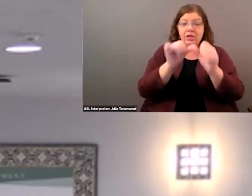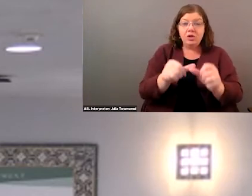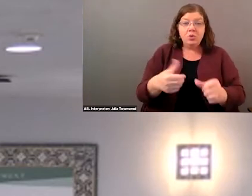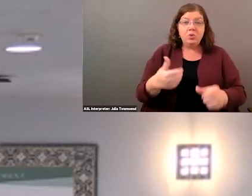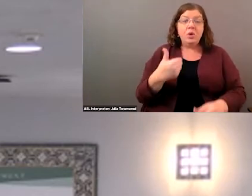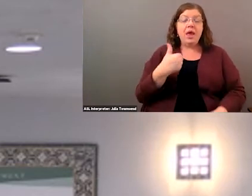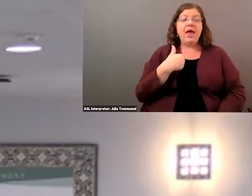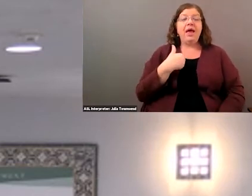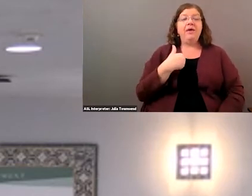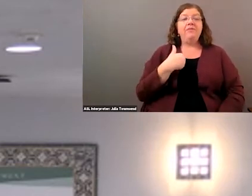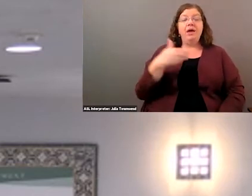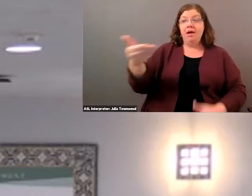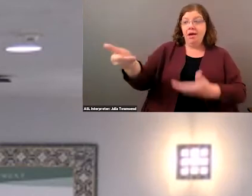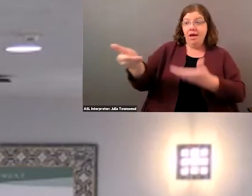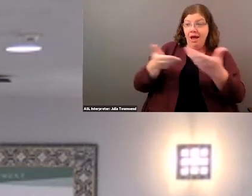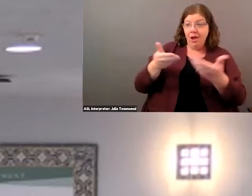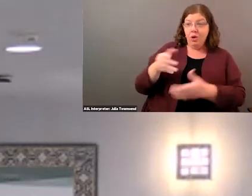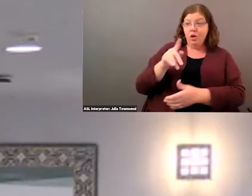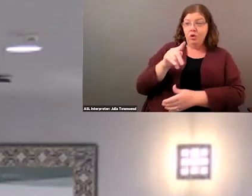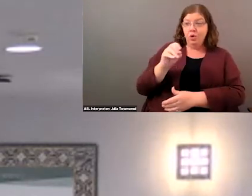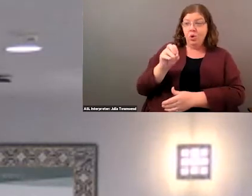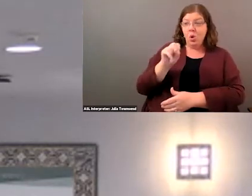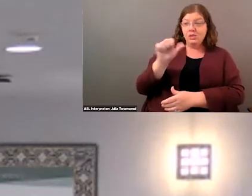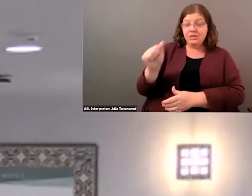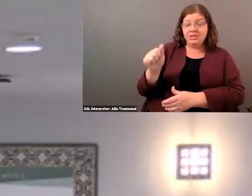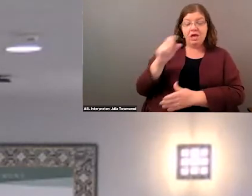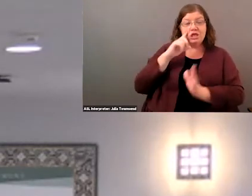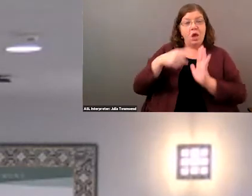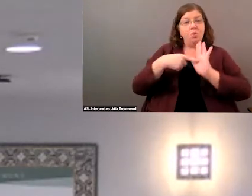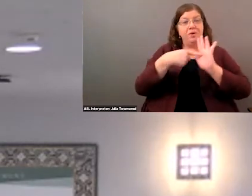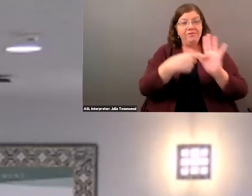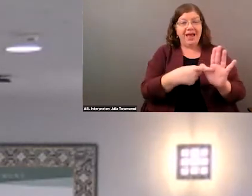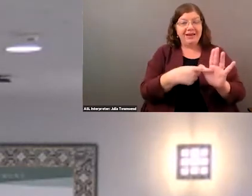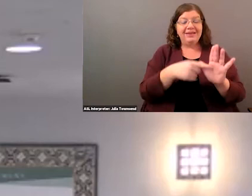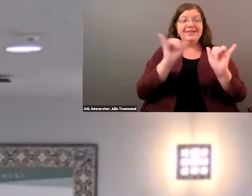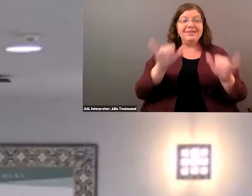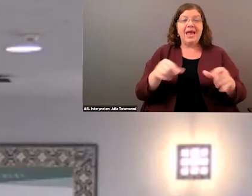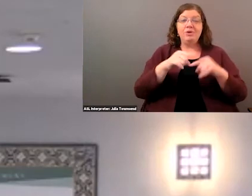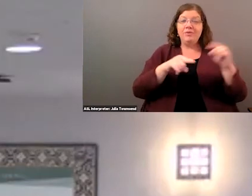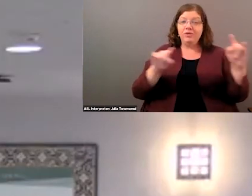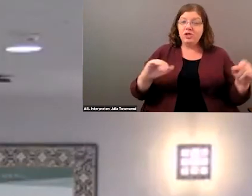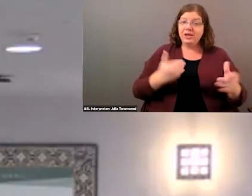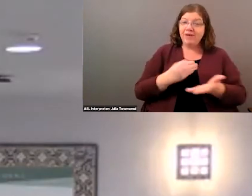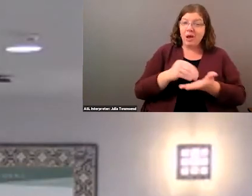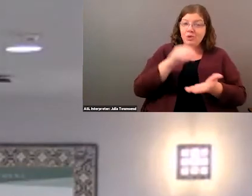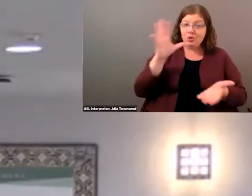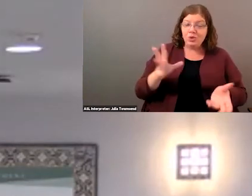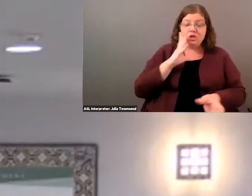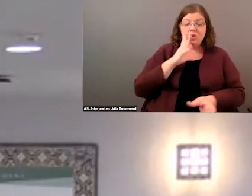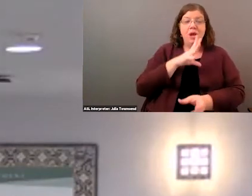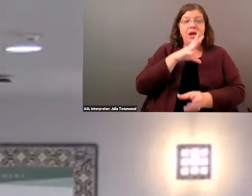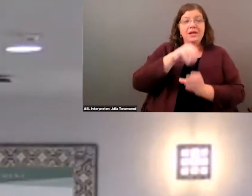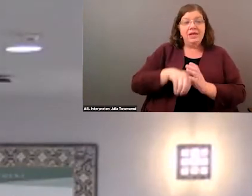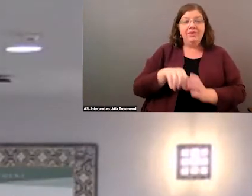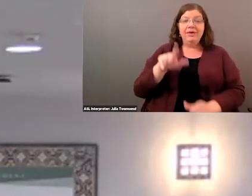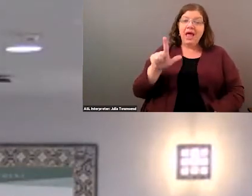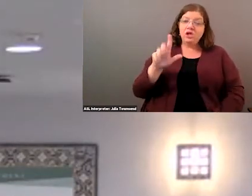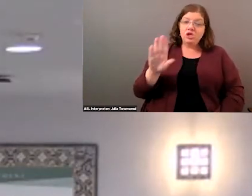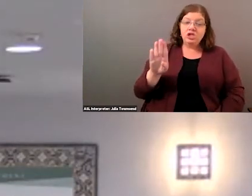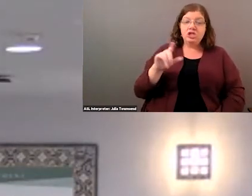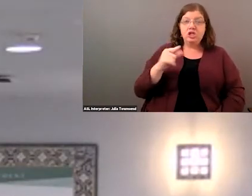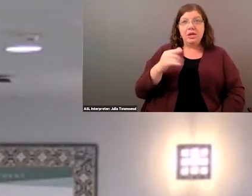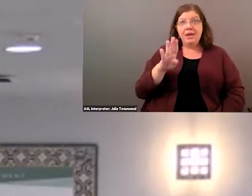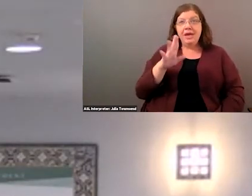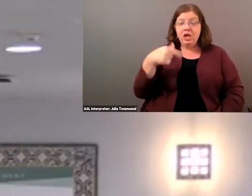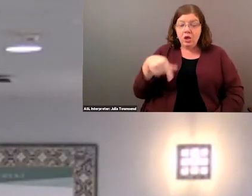students, to be inclusive of the LGBTQ students and their families, the students of color, students of